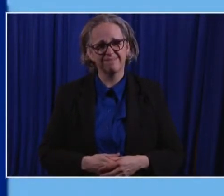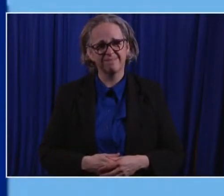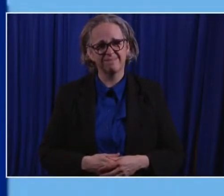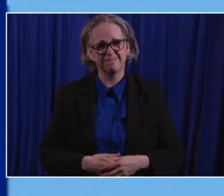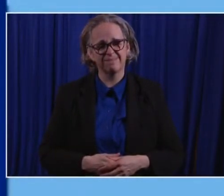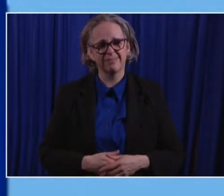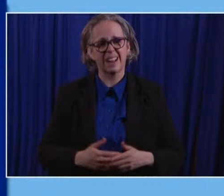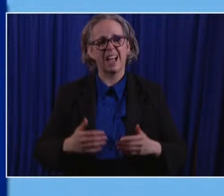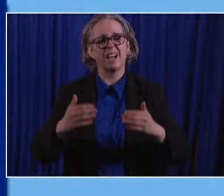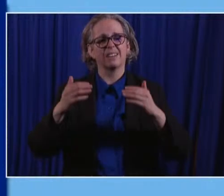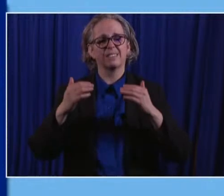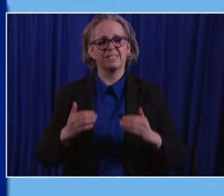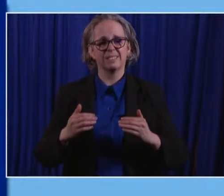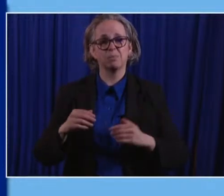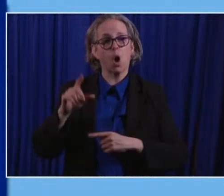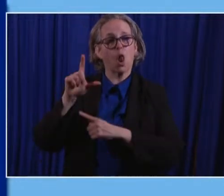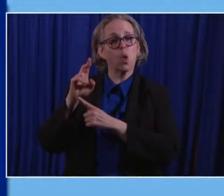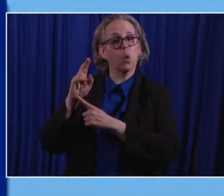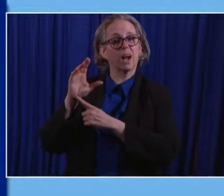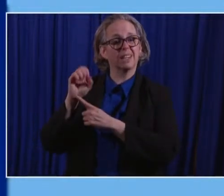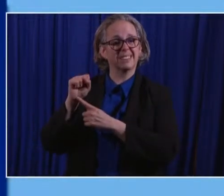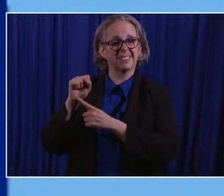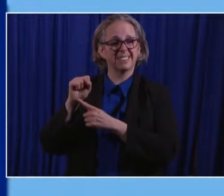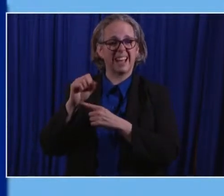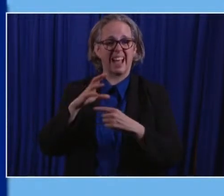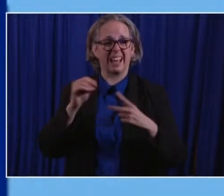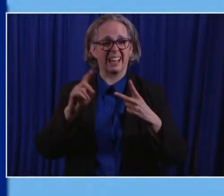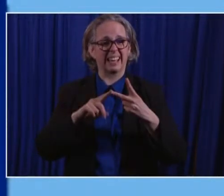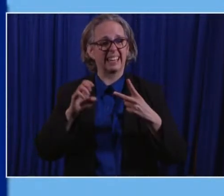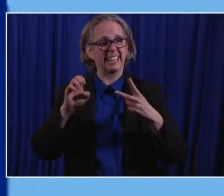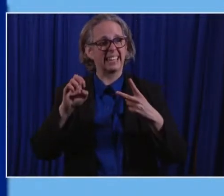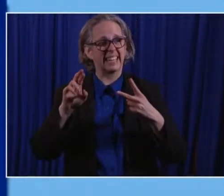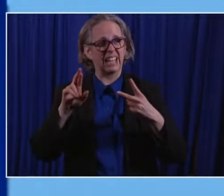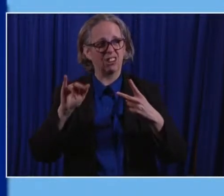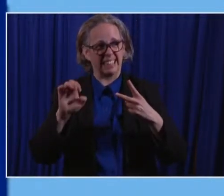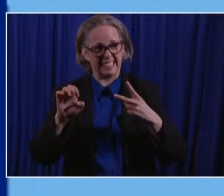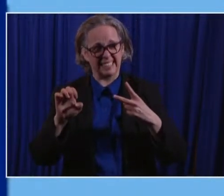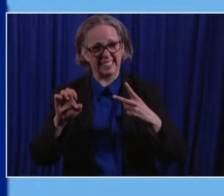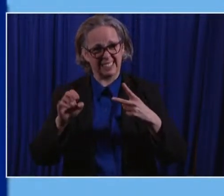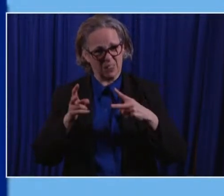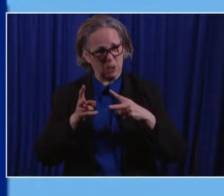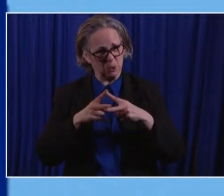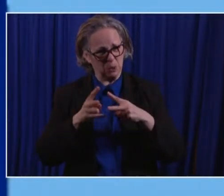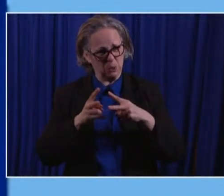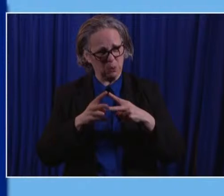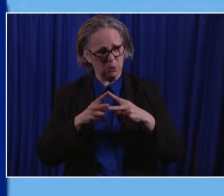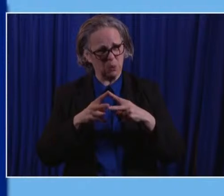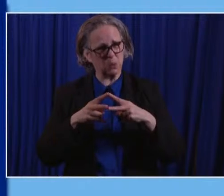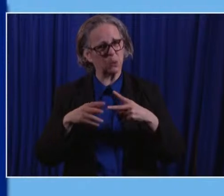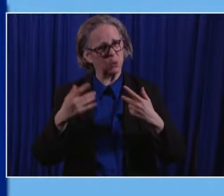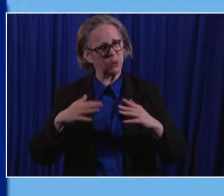Lucas County, Erie County, Cuyahoga County, those are the three top counties today.